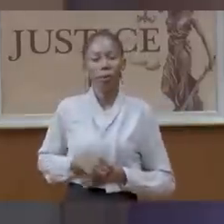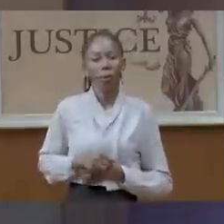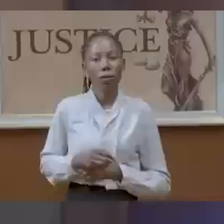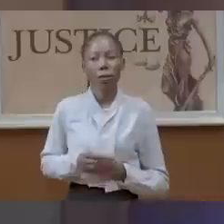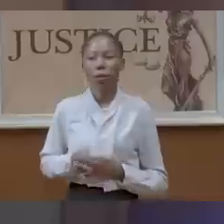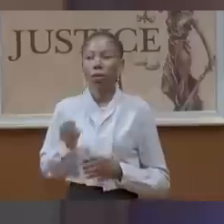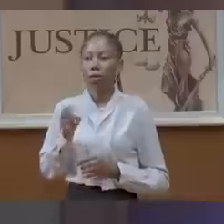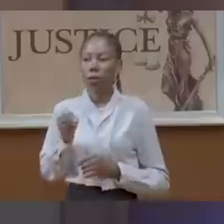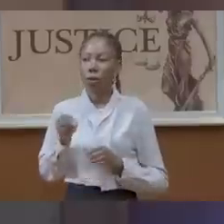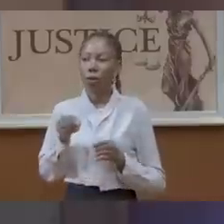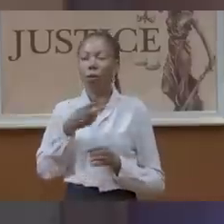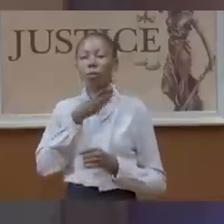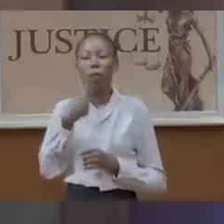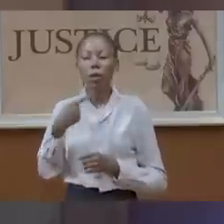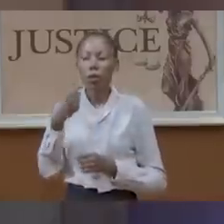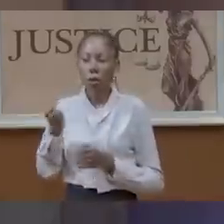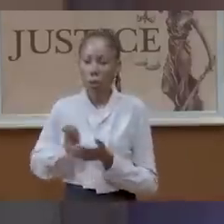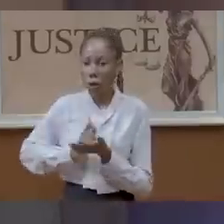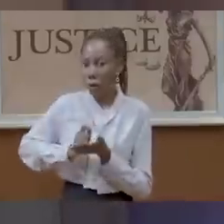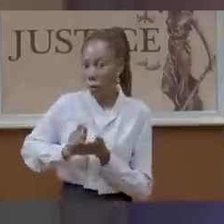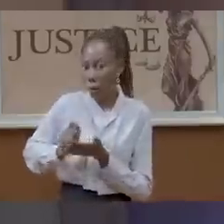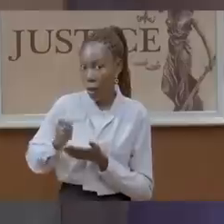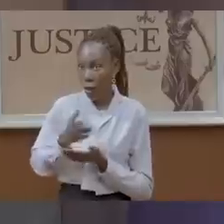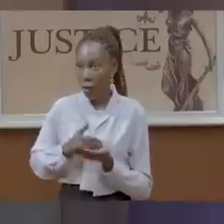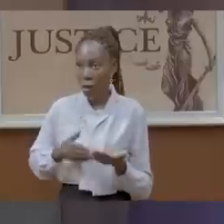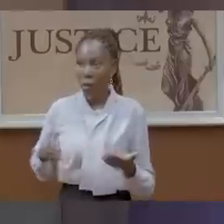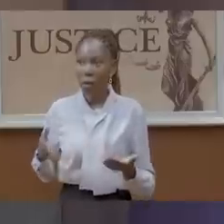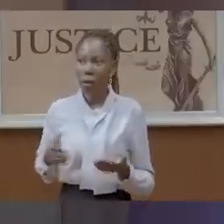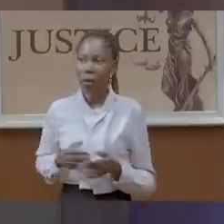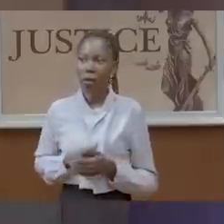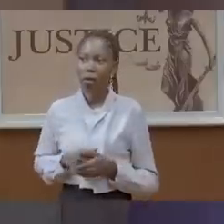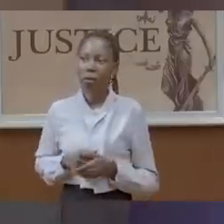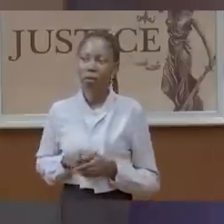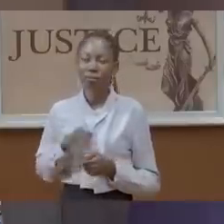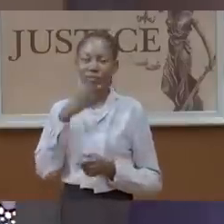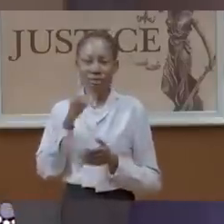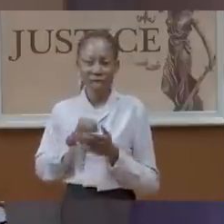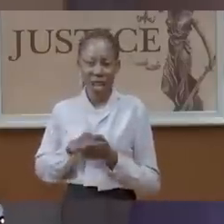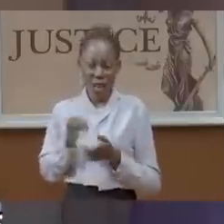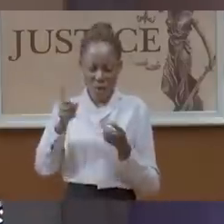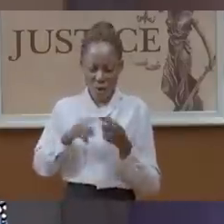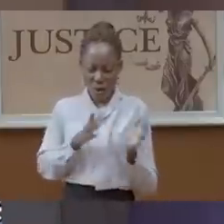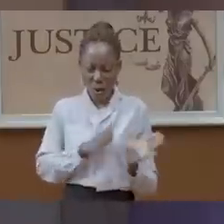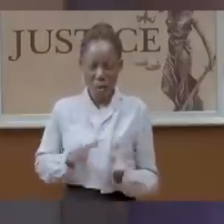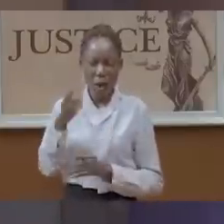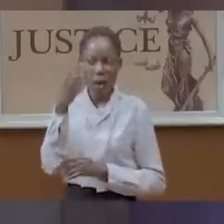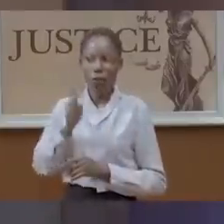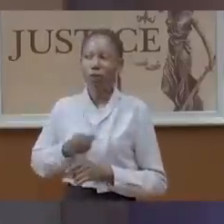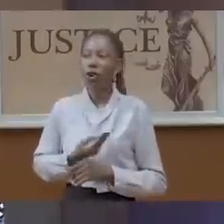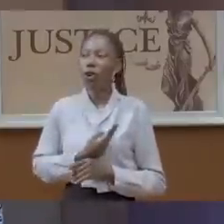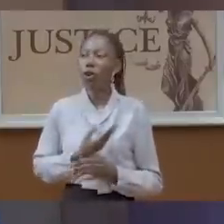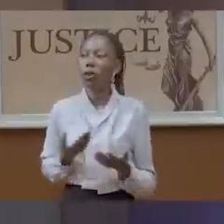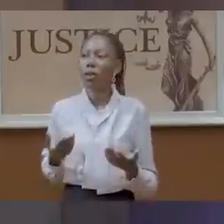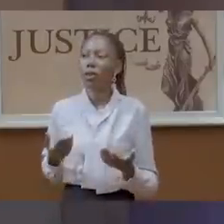pastor, the pastor now said, oh yeah, rise. You're not writing. She became an, I used to want to be planning for us because we are married this